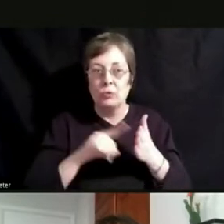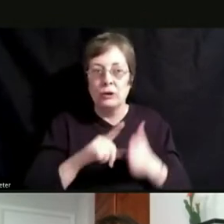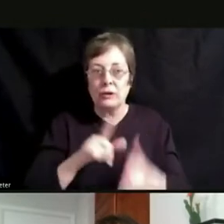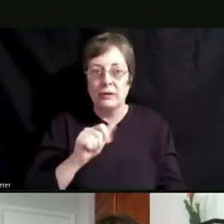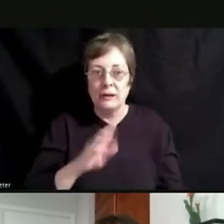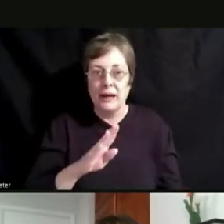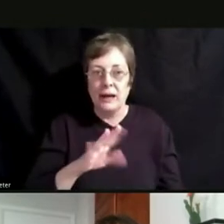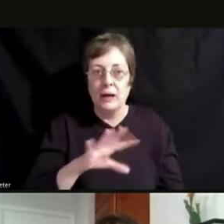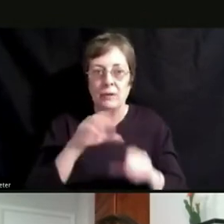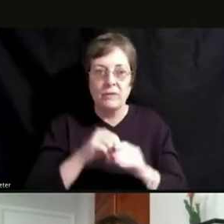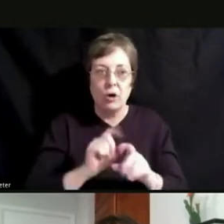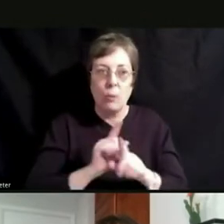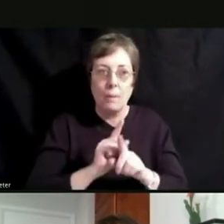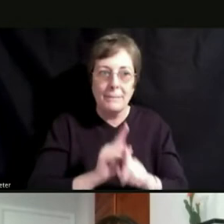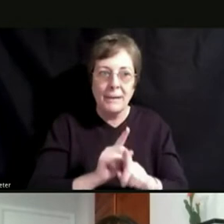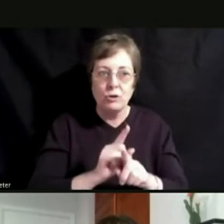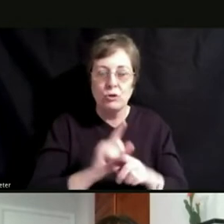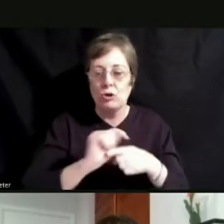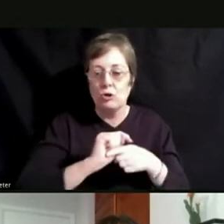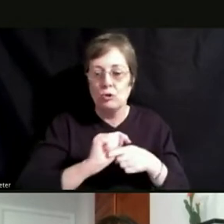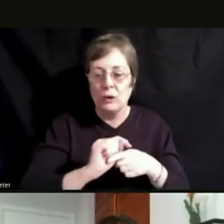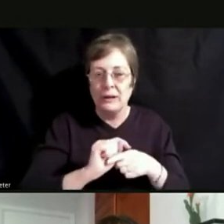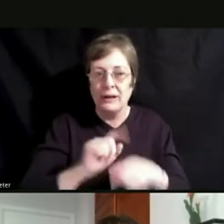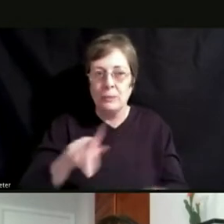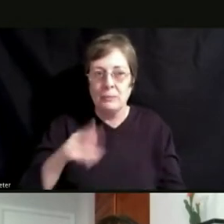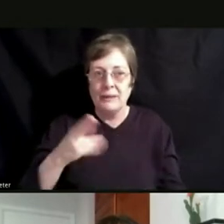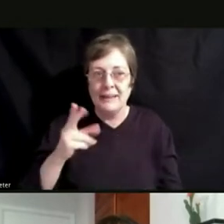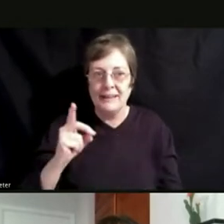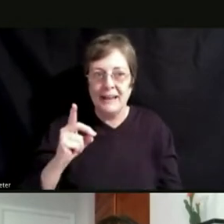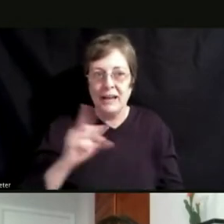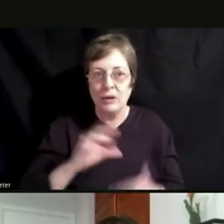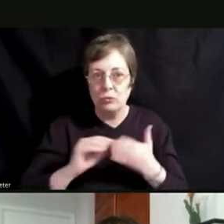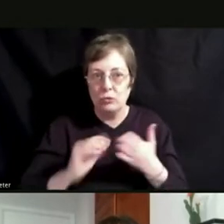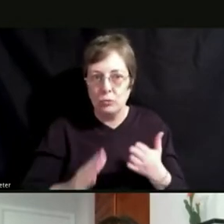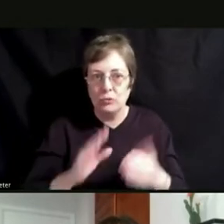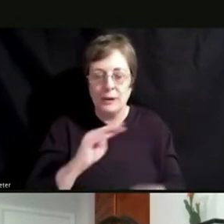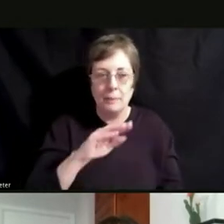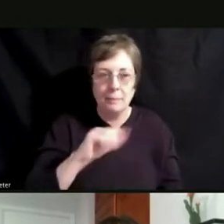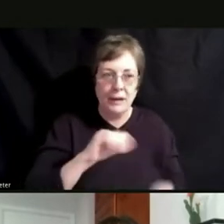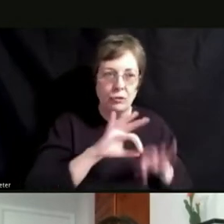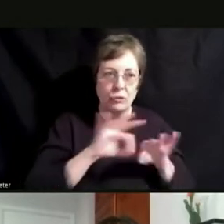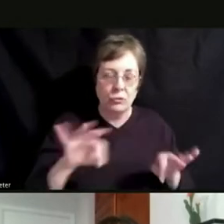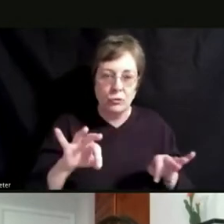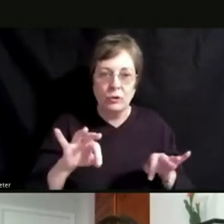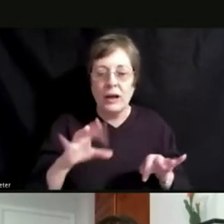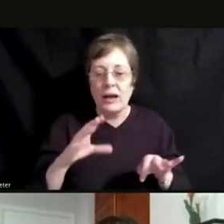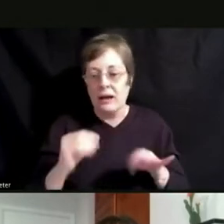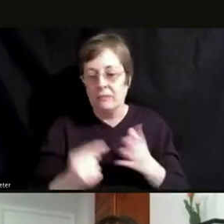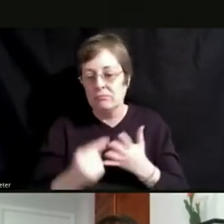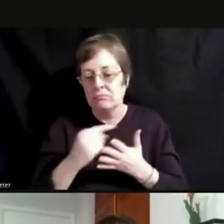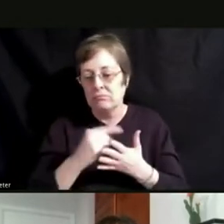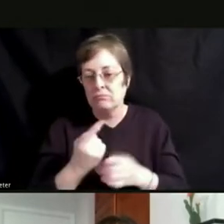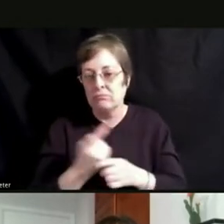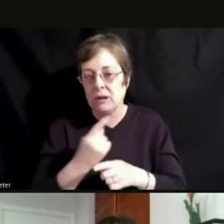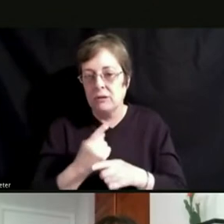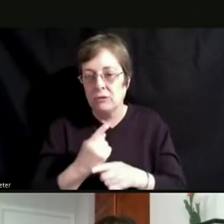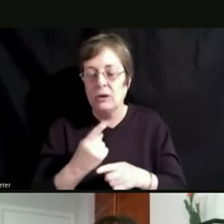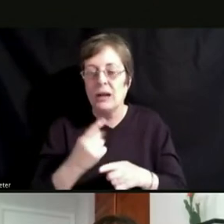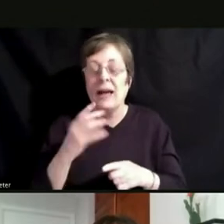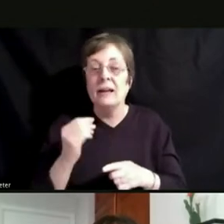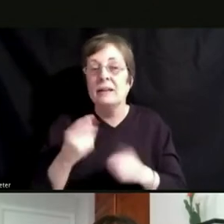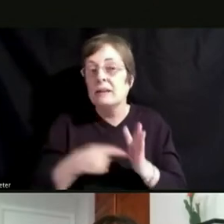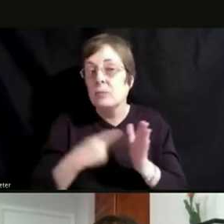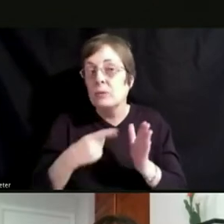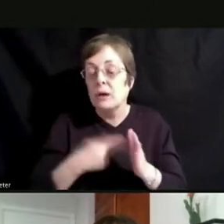involves mentoring and training PhD students, master's students, undergraduate students, occasionally high school students, to actually